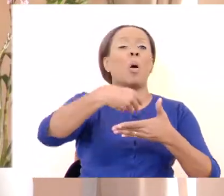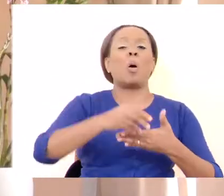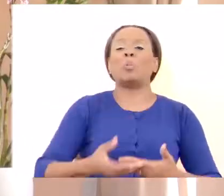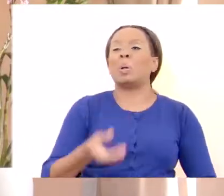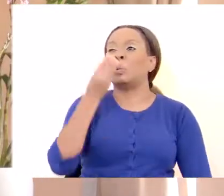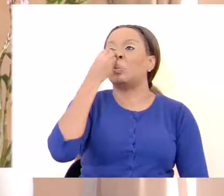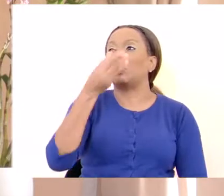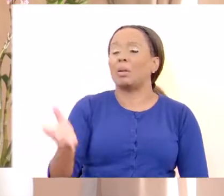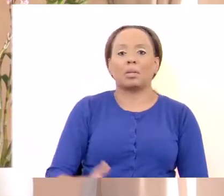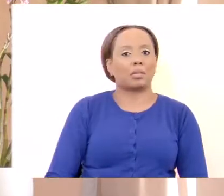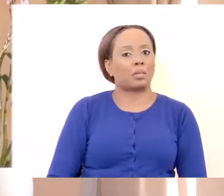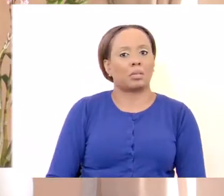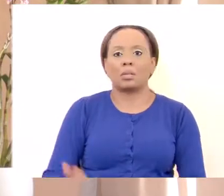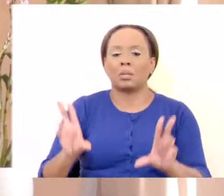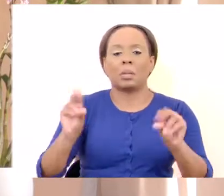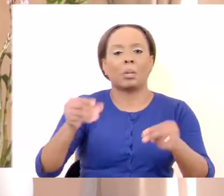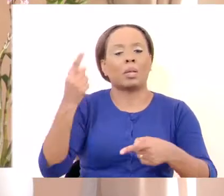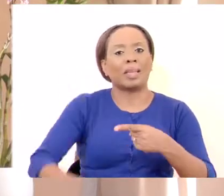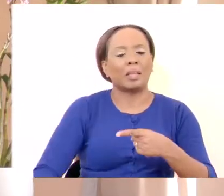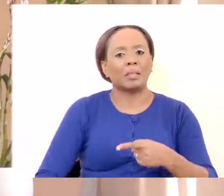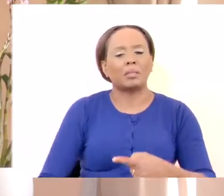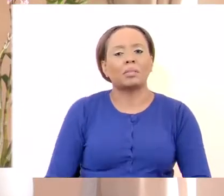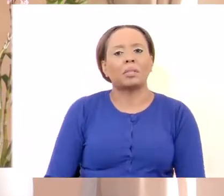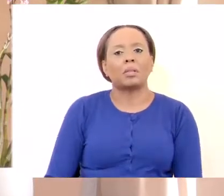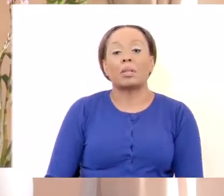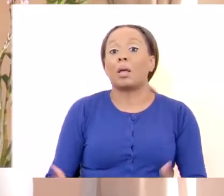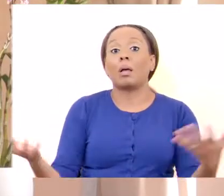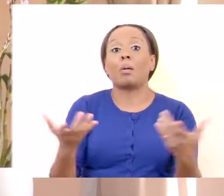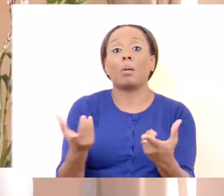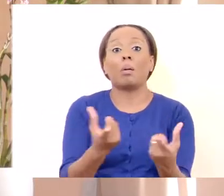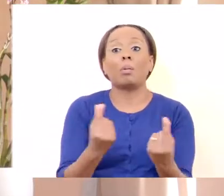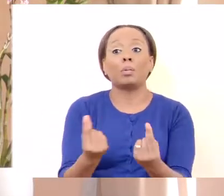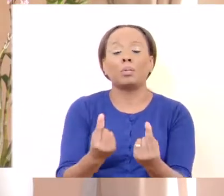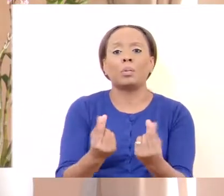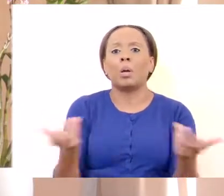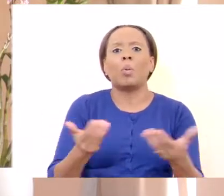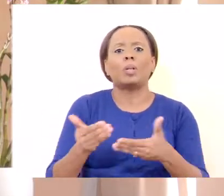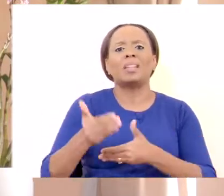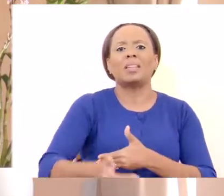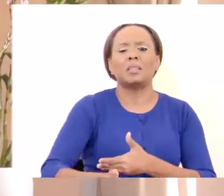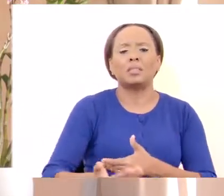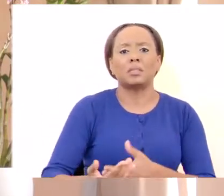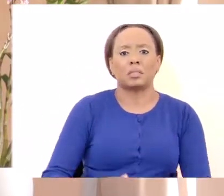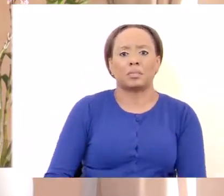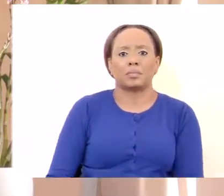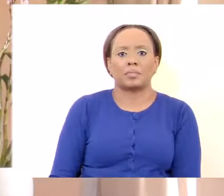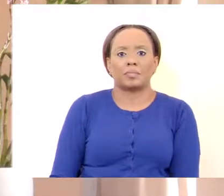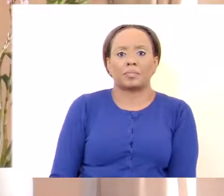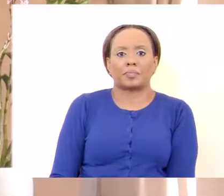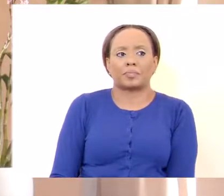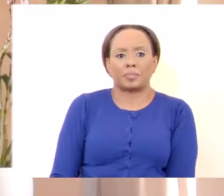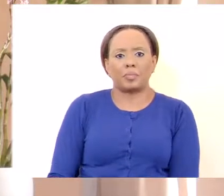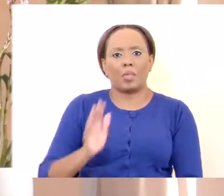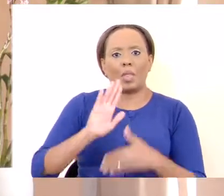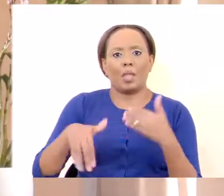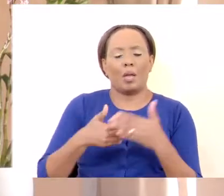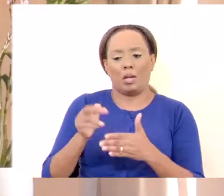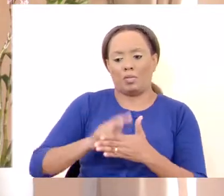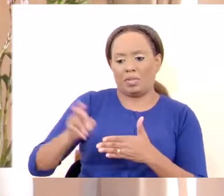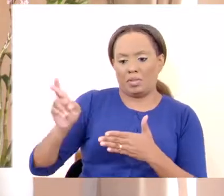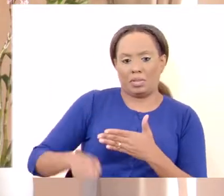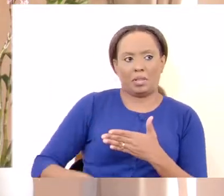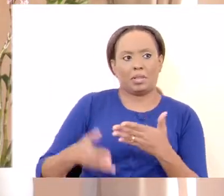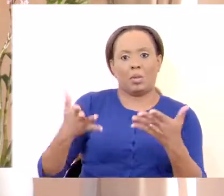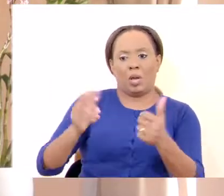ours. So what are our next steps? Bringing lab results up to date so that the Ministry